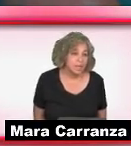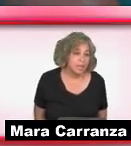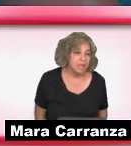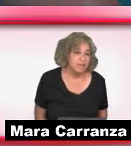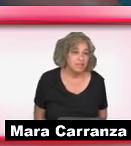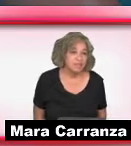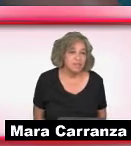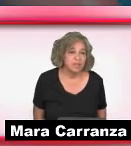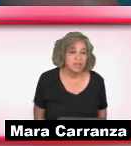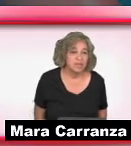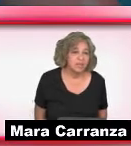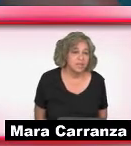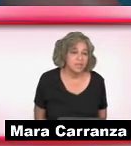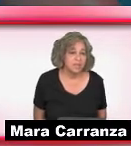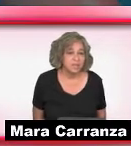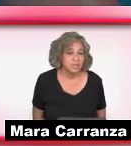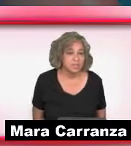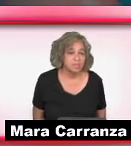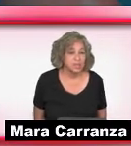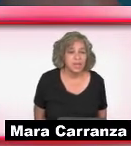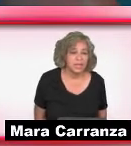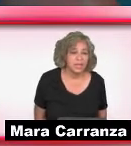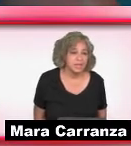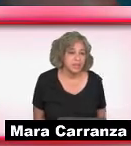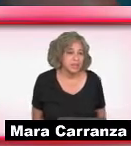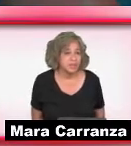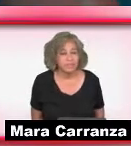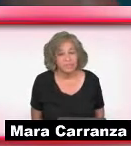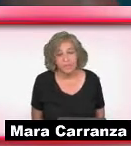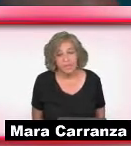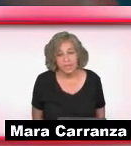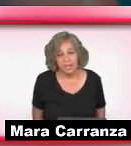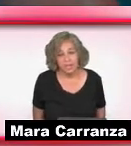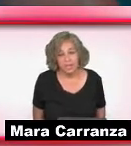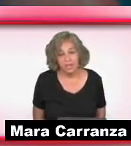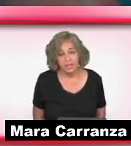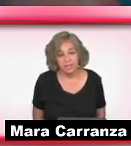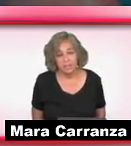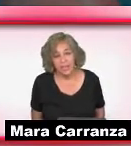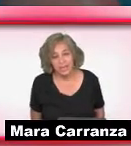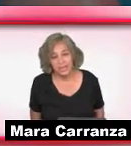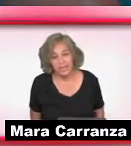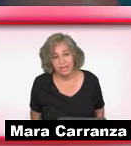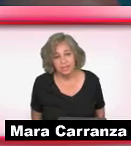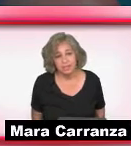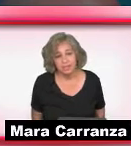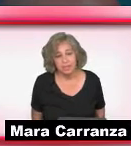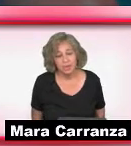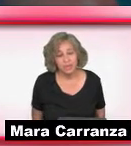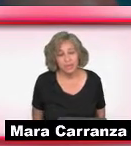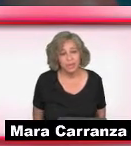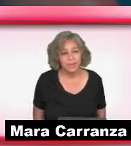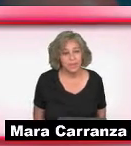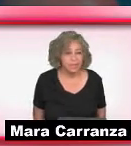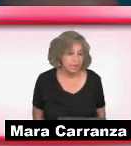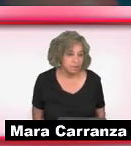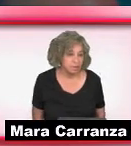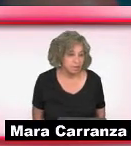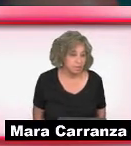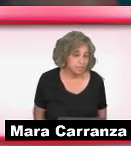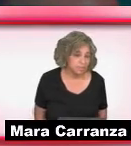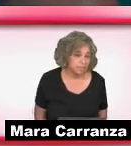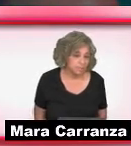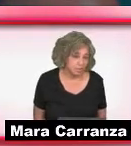Guard. Any federal guard can, that wants to apply, they can do it. De Felipe Calderón, in the past, policiales when había Felipe